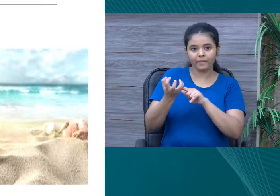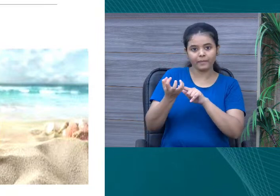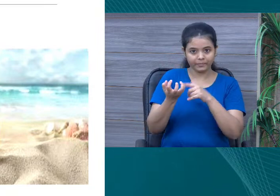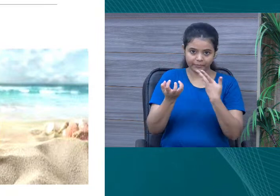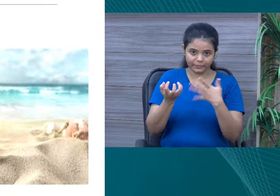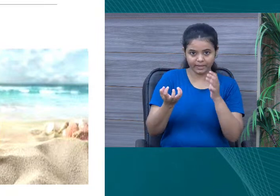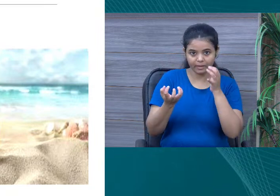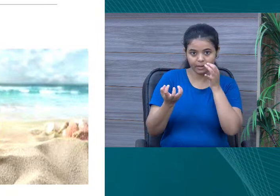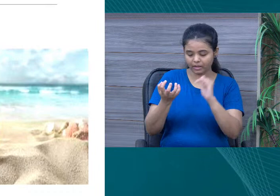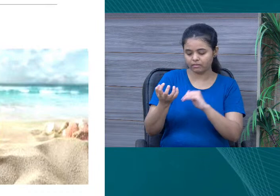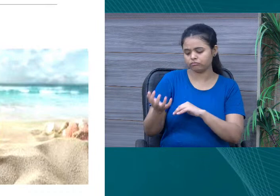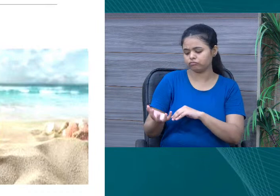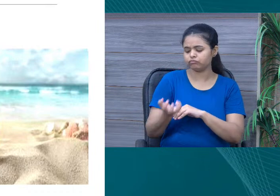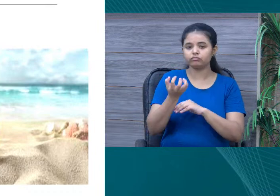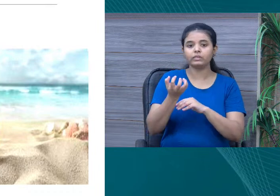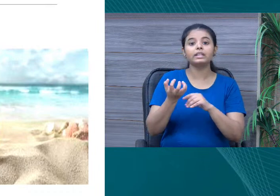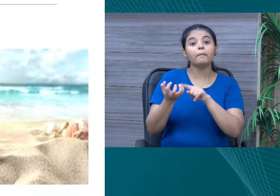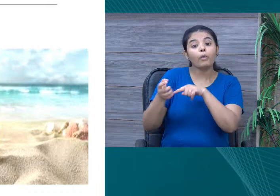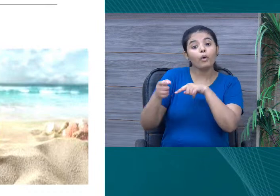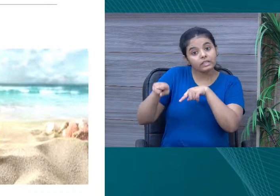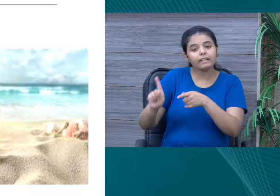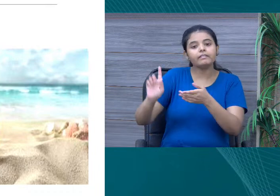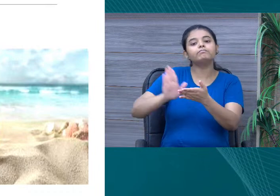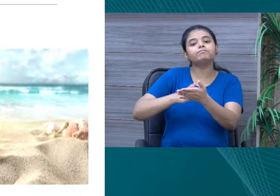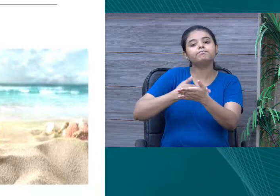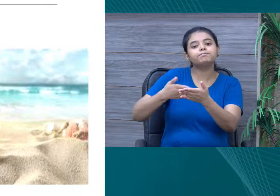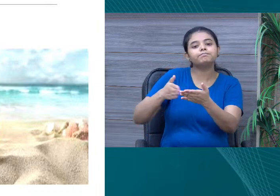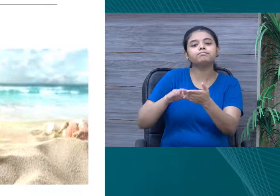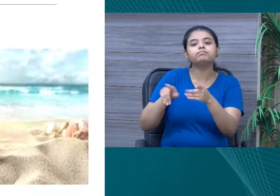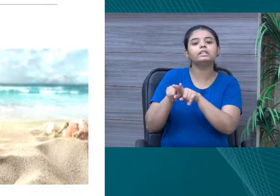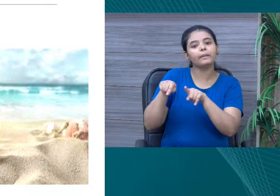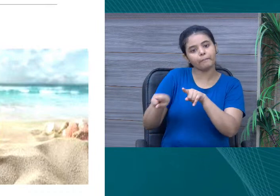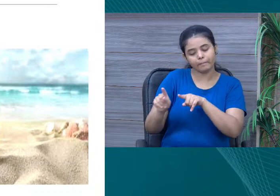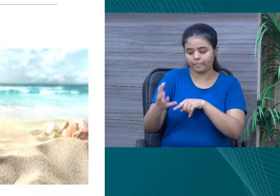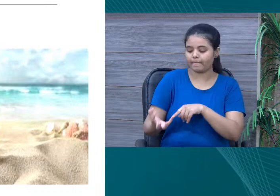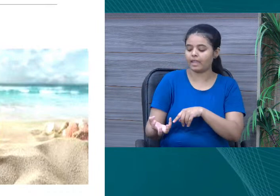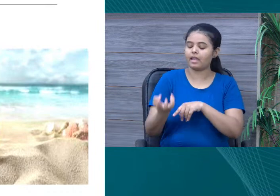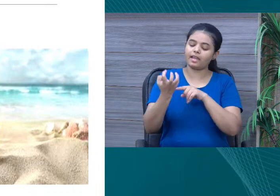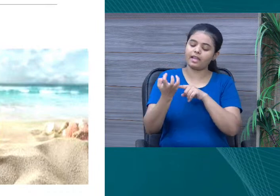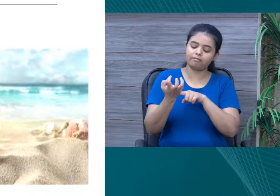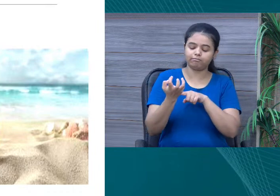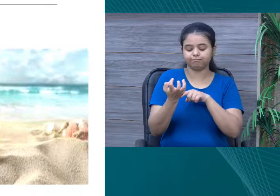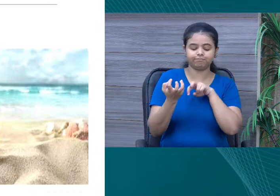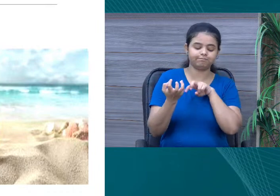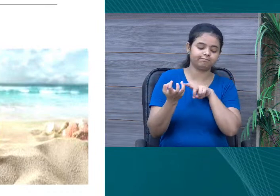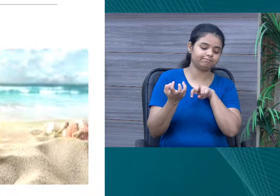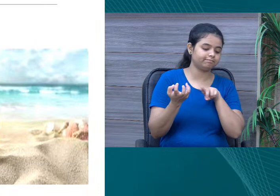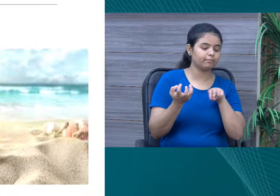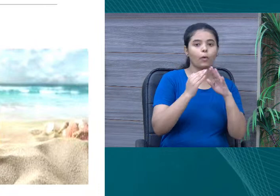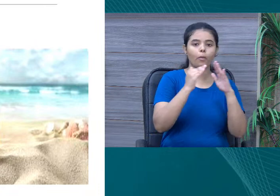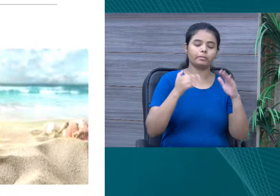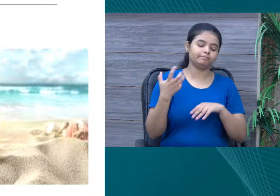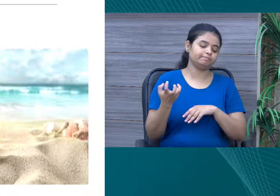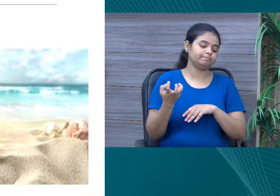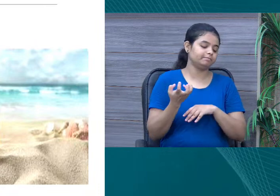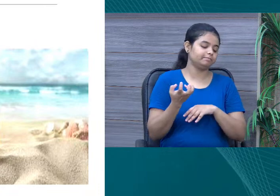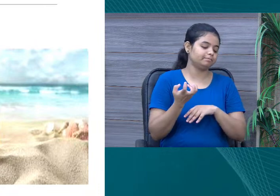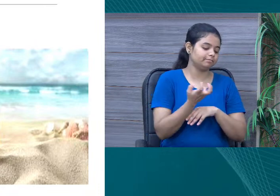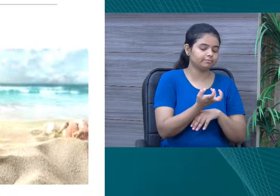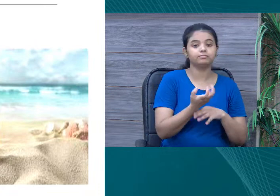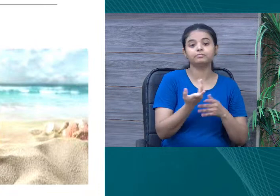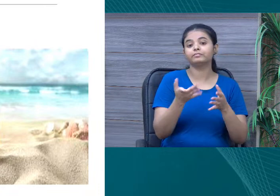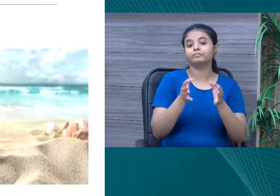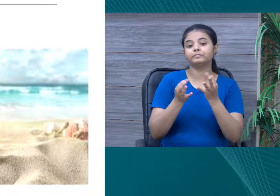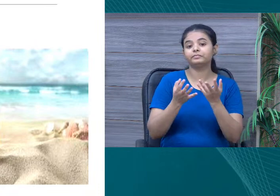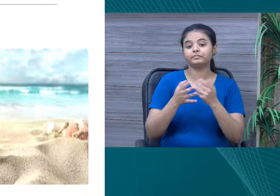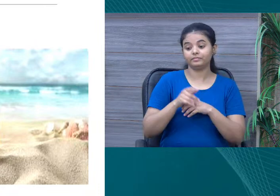up. As a boy is singing reading a story, so I picked it up and took it home. Because as a